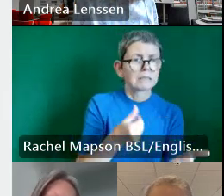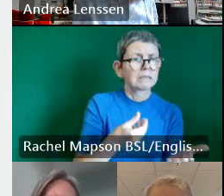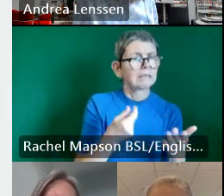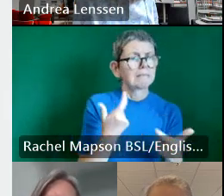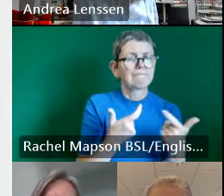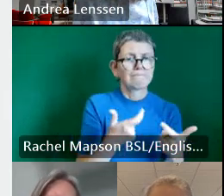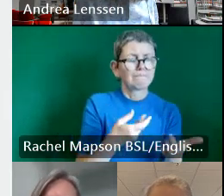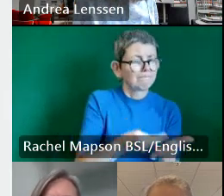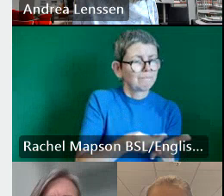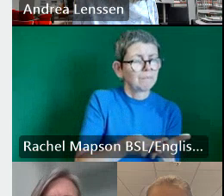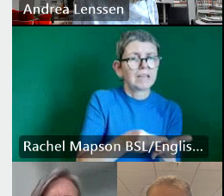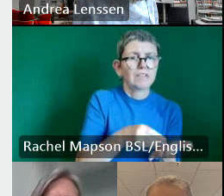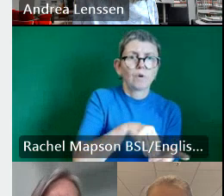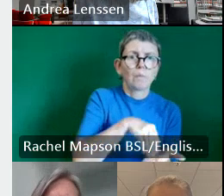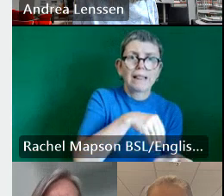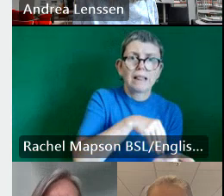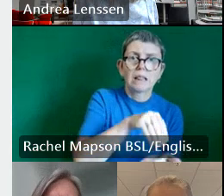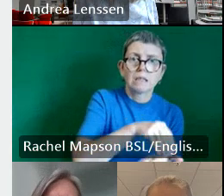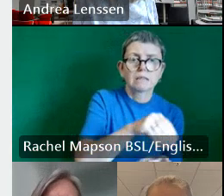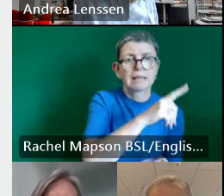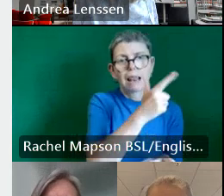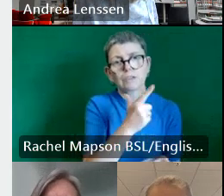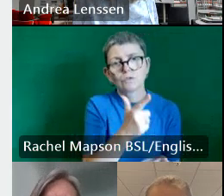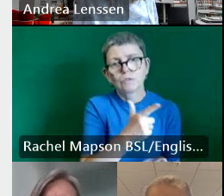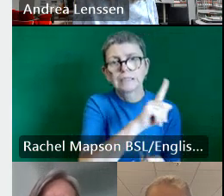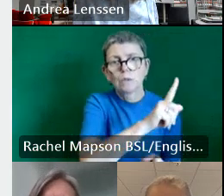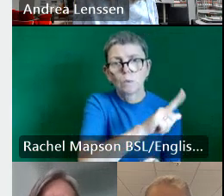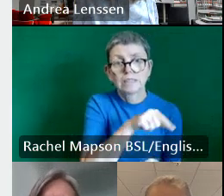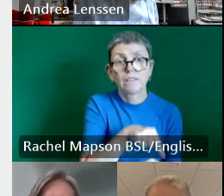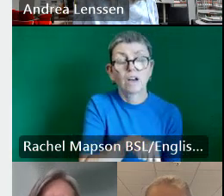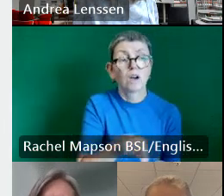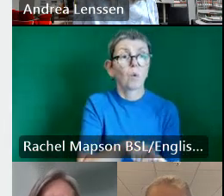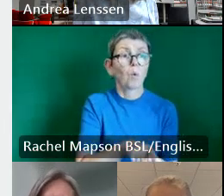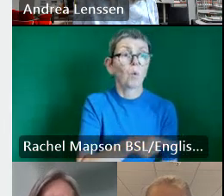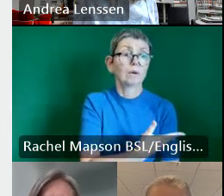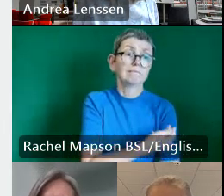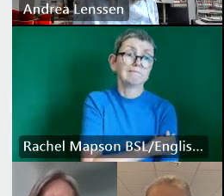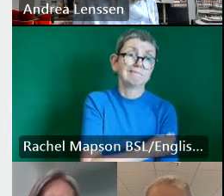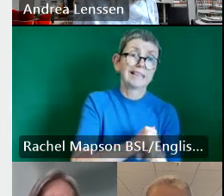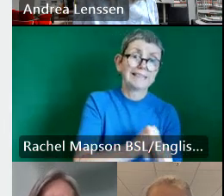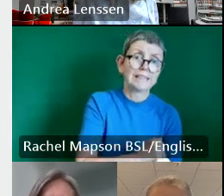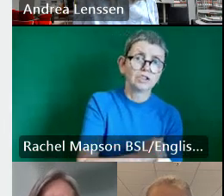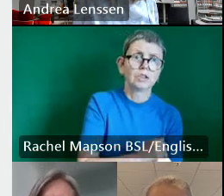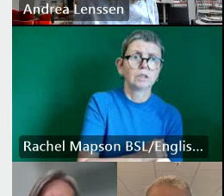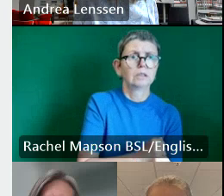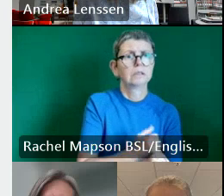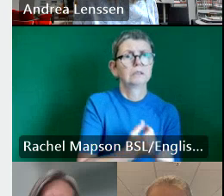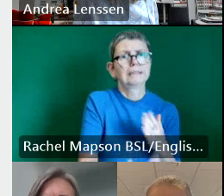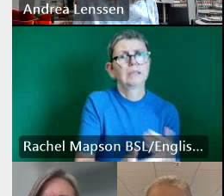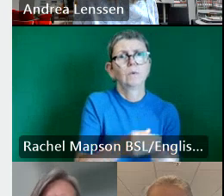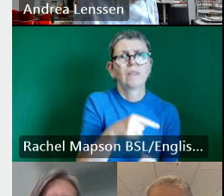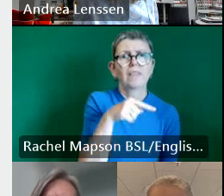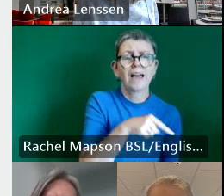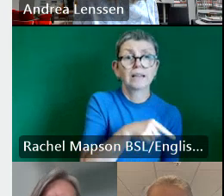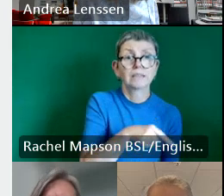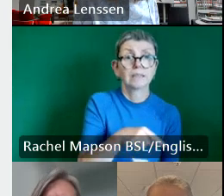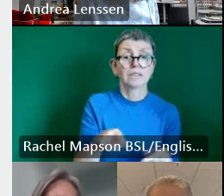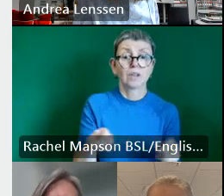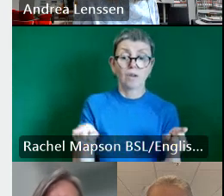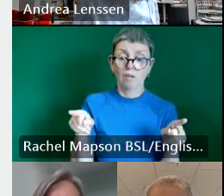with drug addiction or other addictions. And so that social capital has a huge impact on